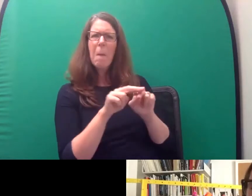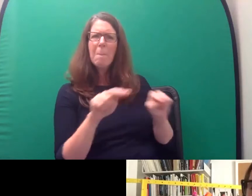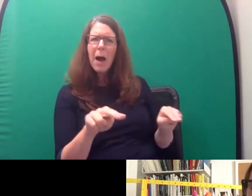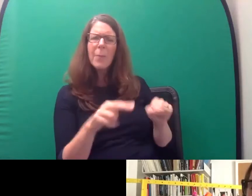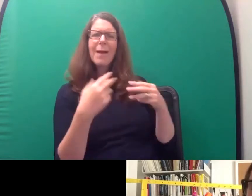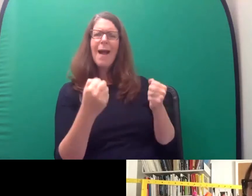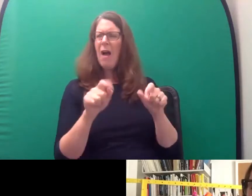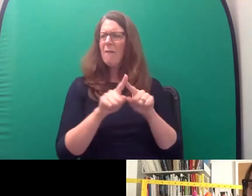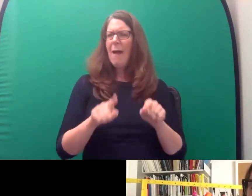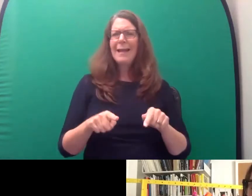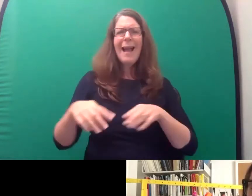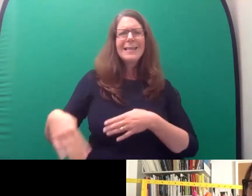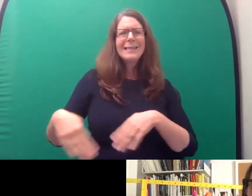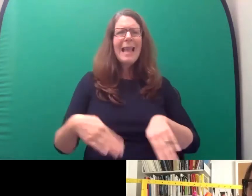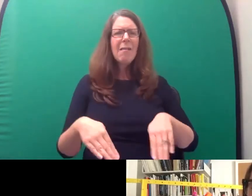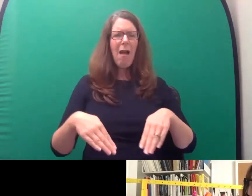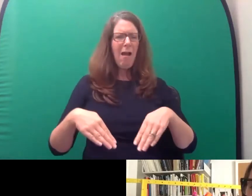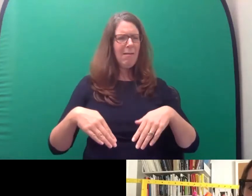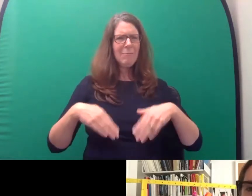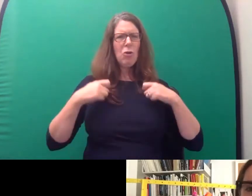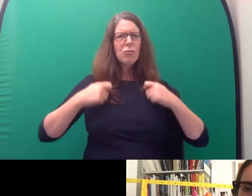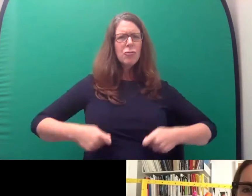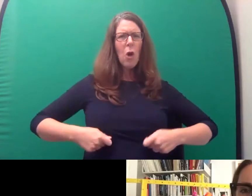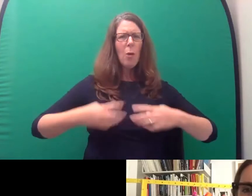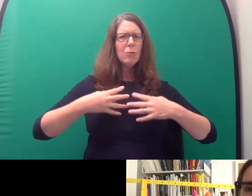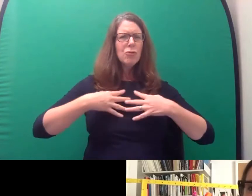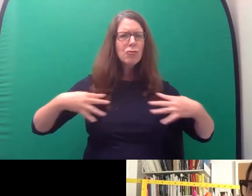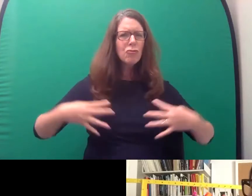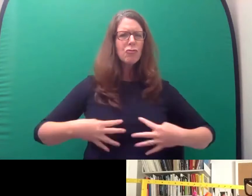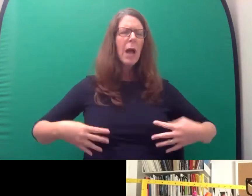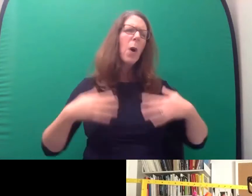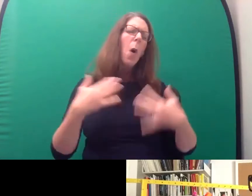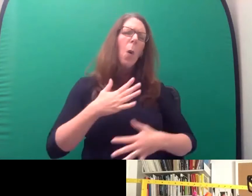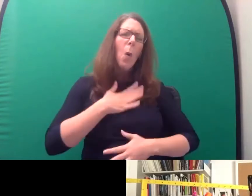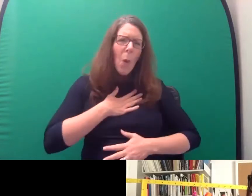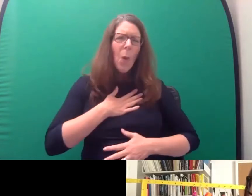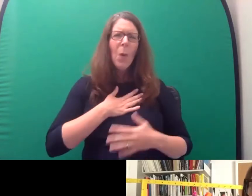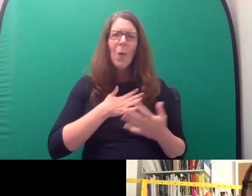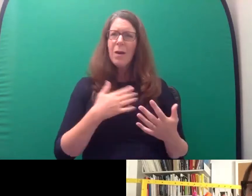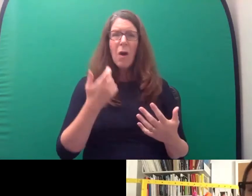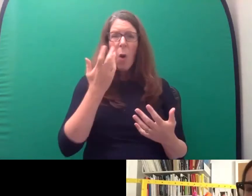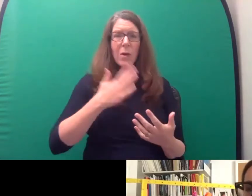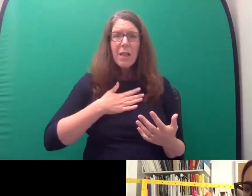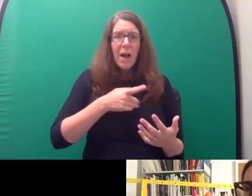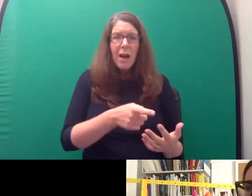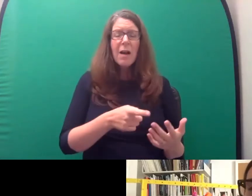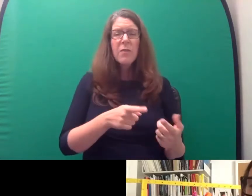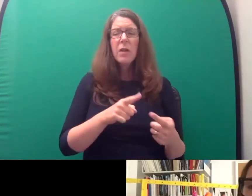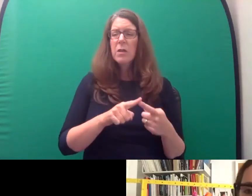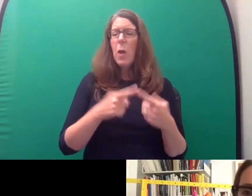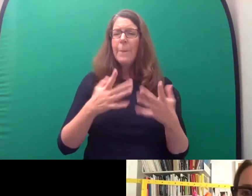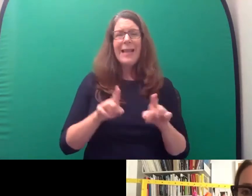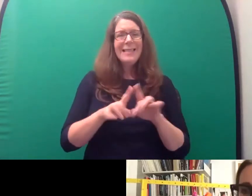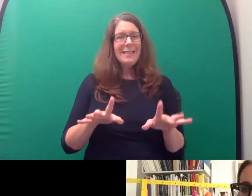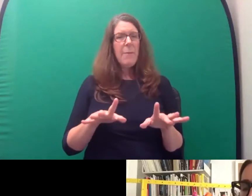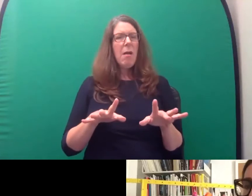top, striped matelot top. I love that. I've always loved that, you know. So we did our version with a hand